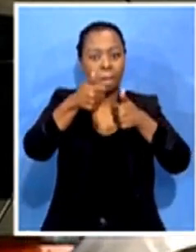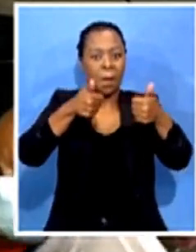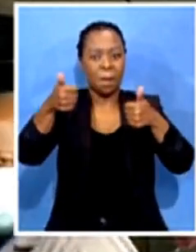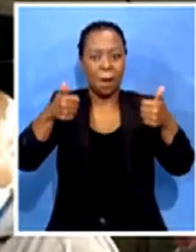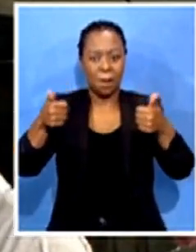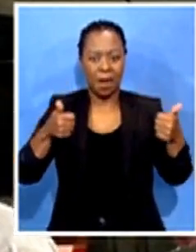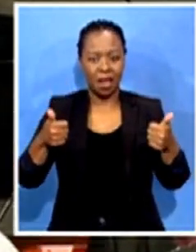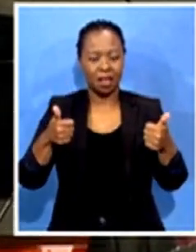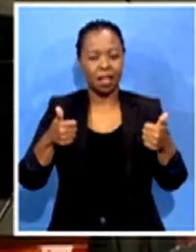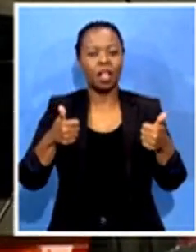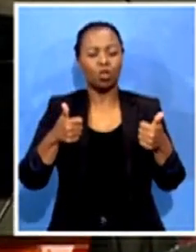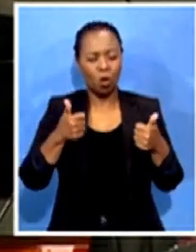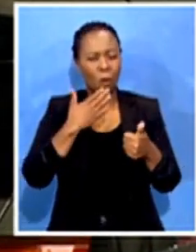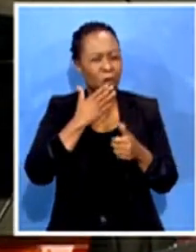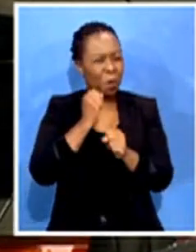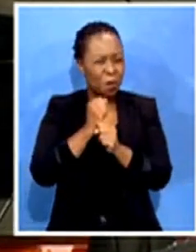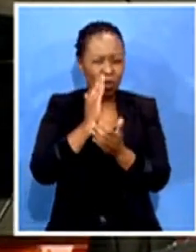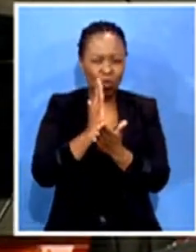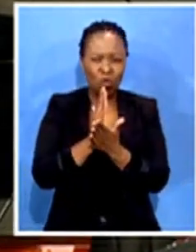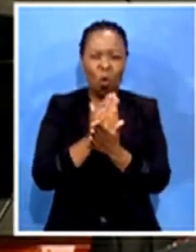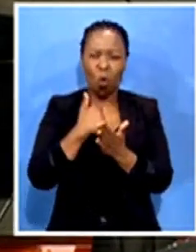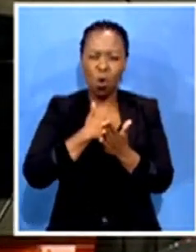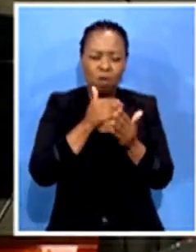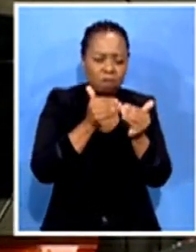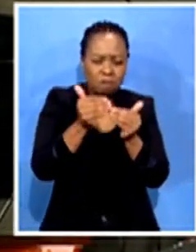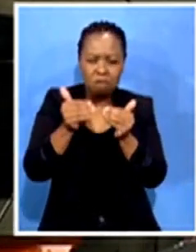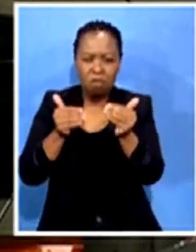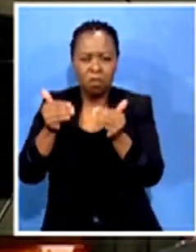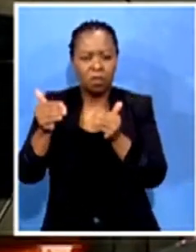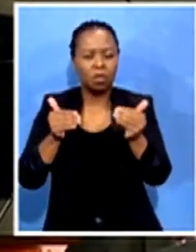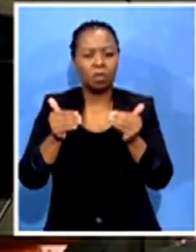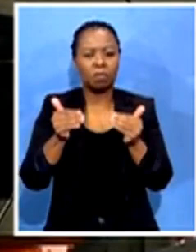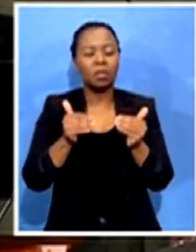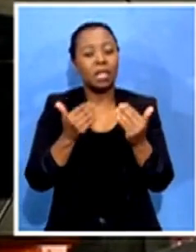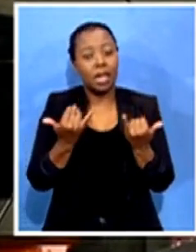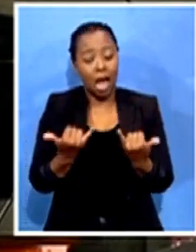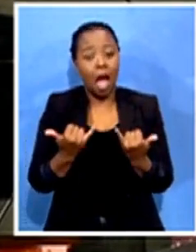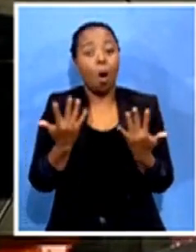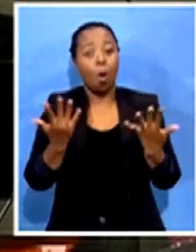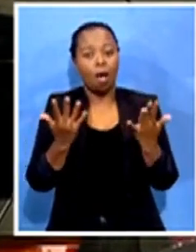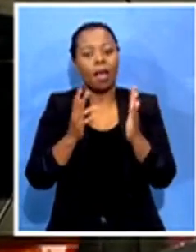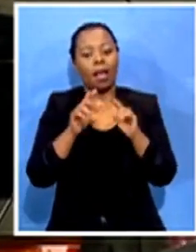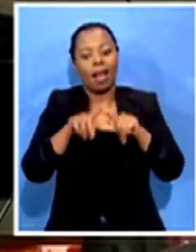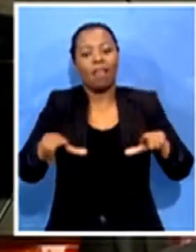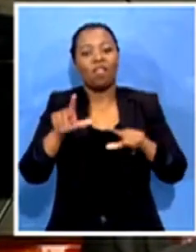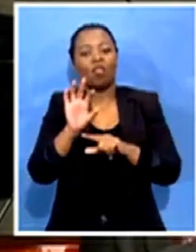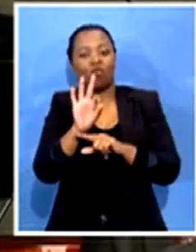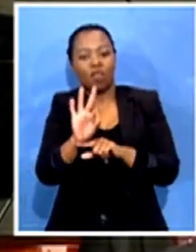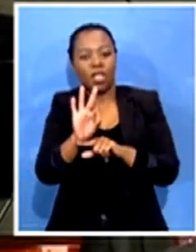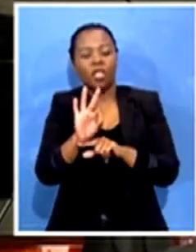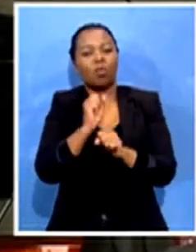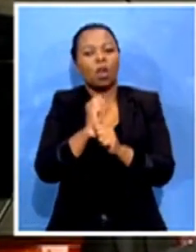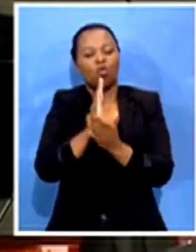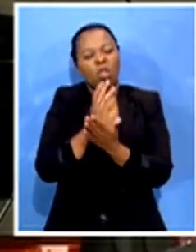where we are now, that is level three, and ensure we continue to revive the economy. But our facilities in the